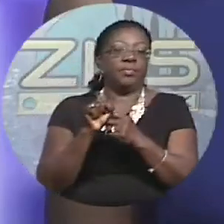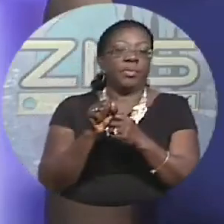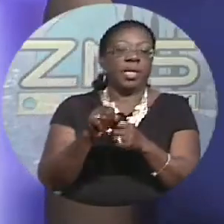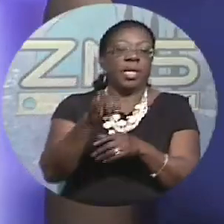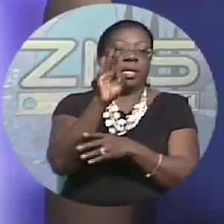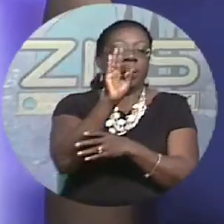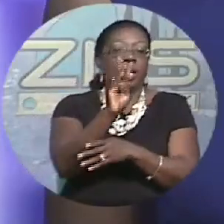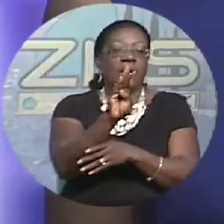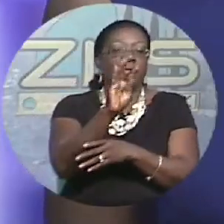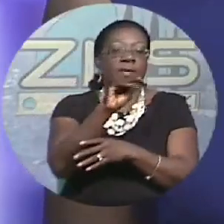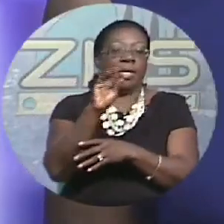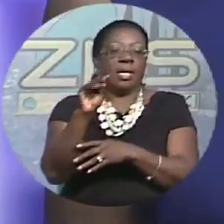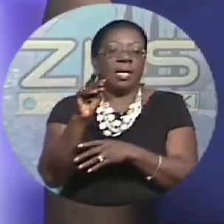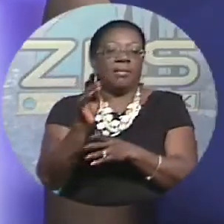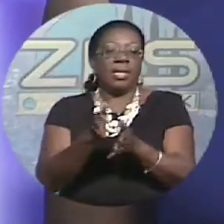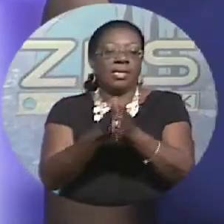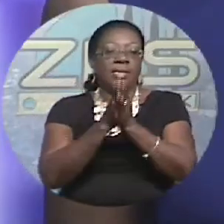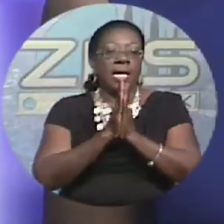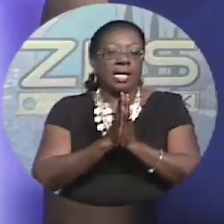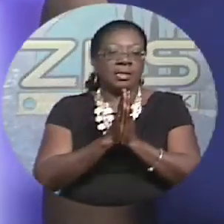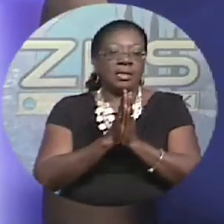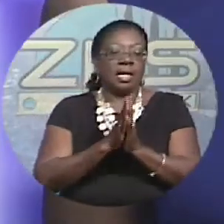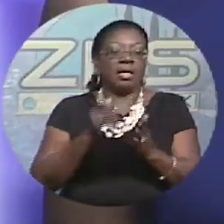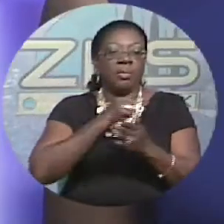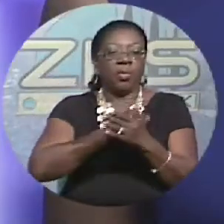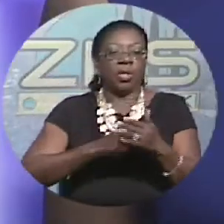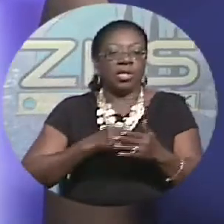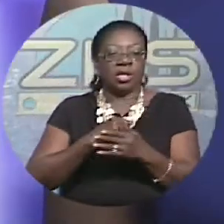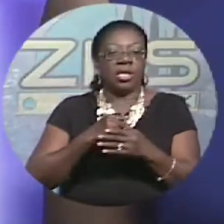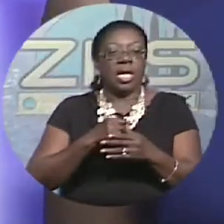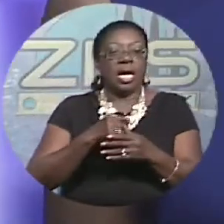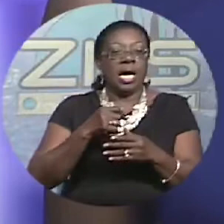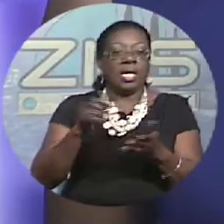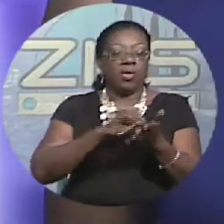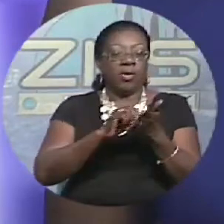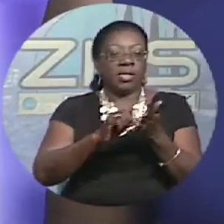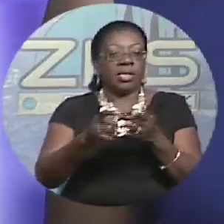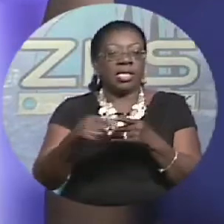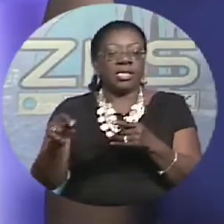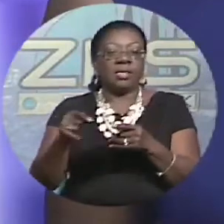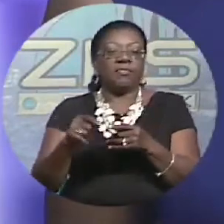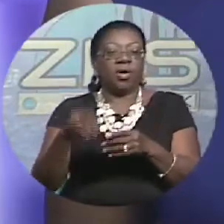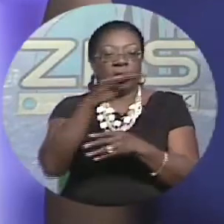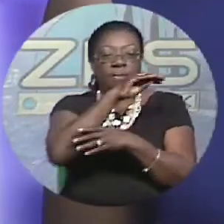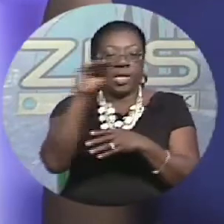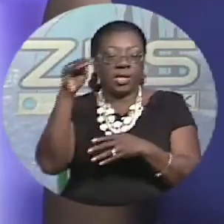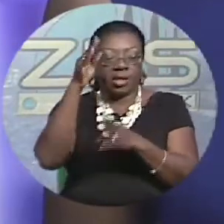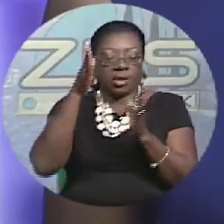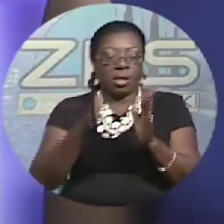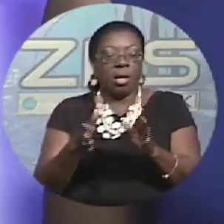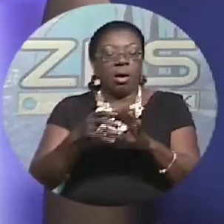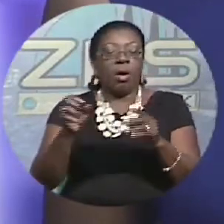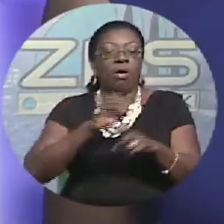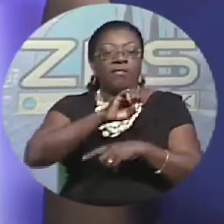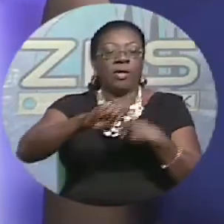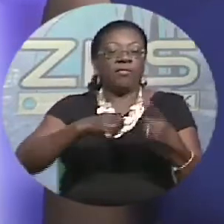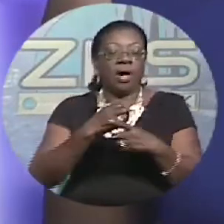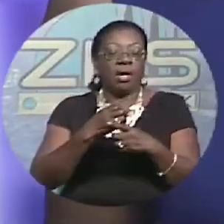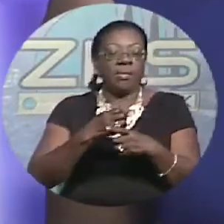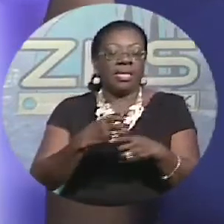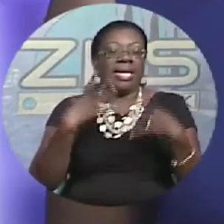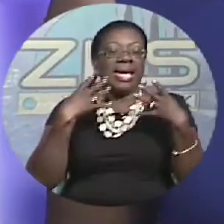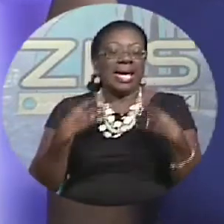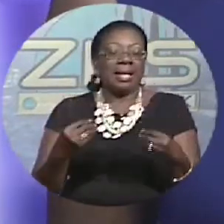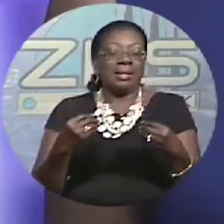opposition Free National Movement is calling for an apology and the resignations of the Minister of the Environment, the Minister of Health, the Minister of Education, and